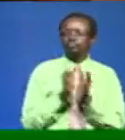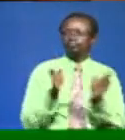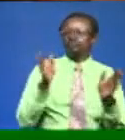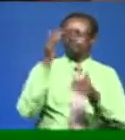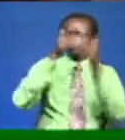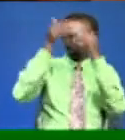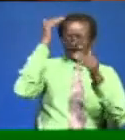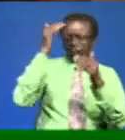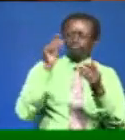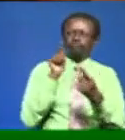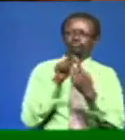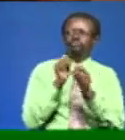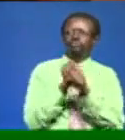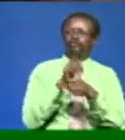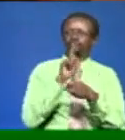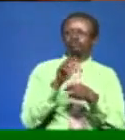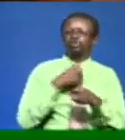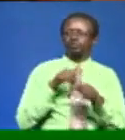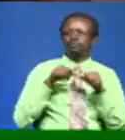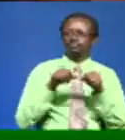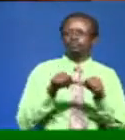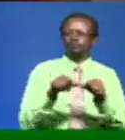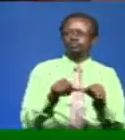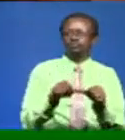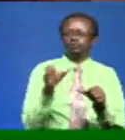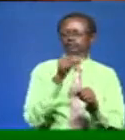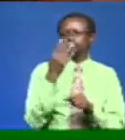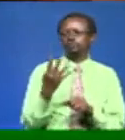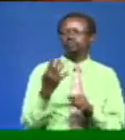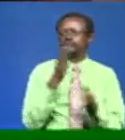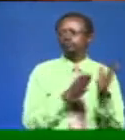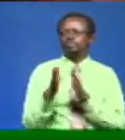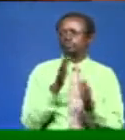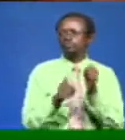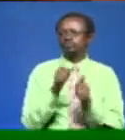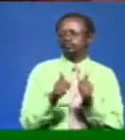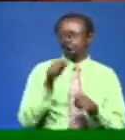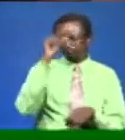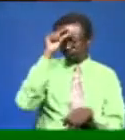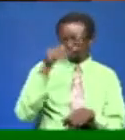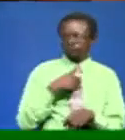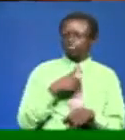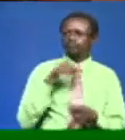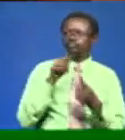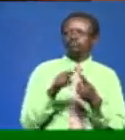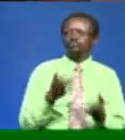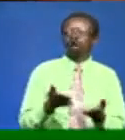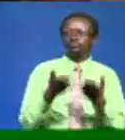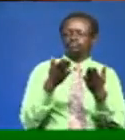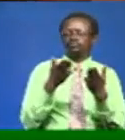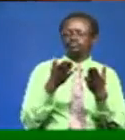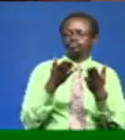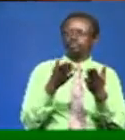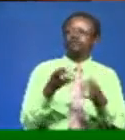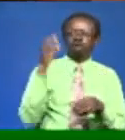sustainability? And four, what plans does the government have to improve tertiary education system and make our